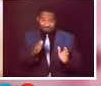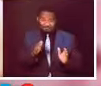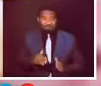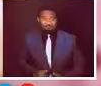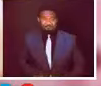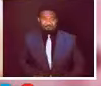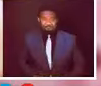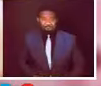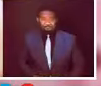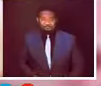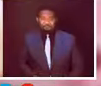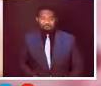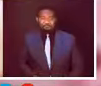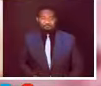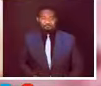it is to reach out